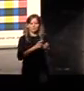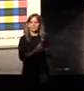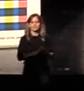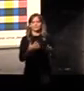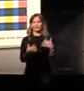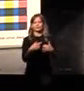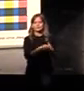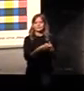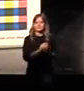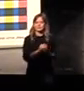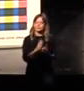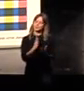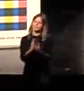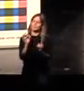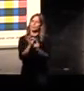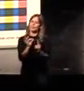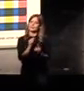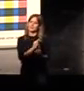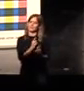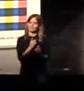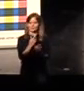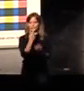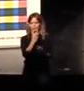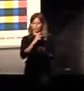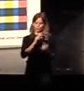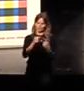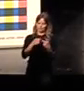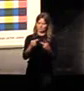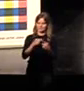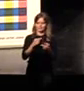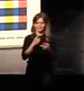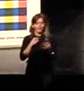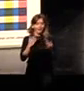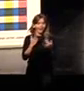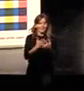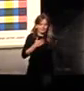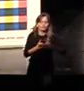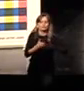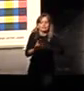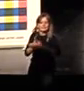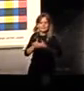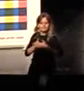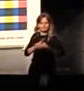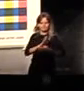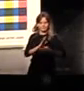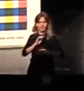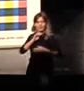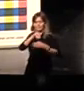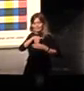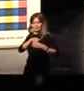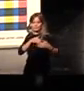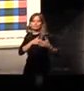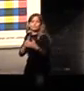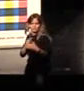combines stoel karakteristieks en restricted view and access and membership met een priest conditioning